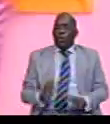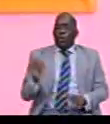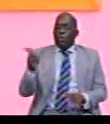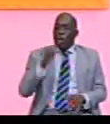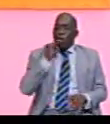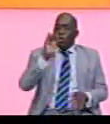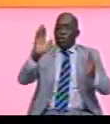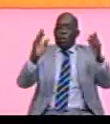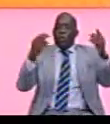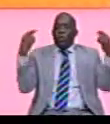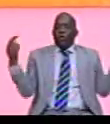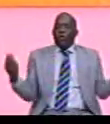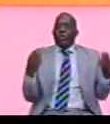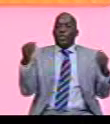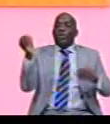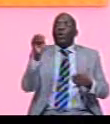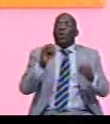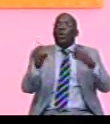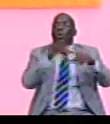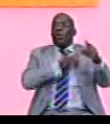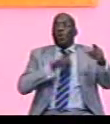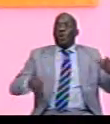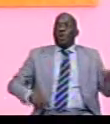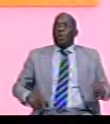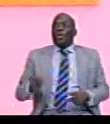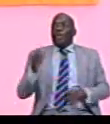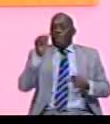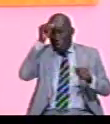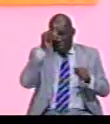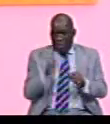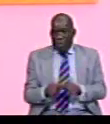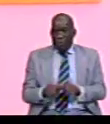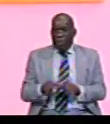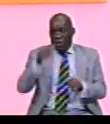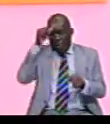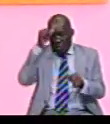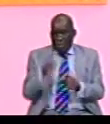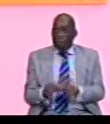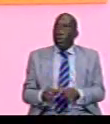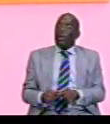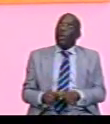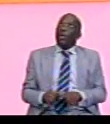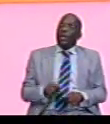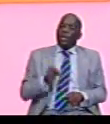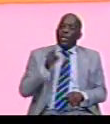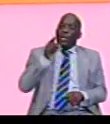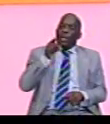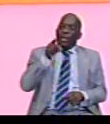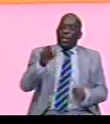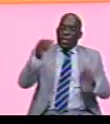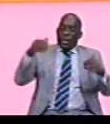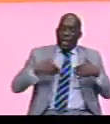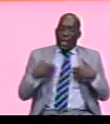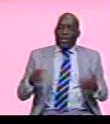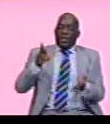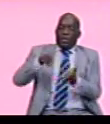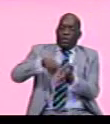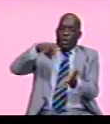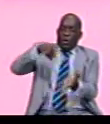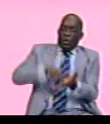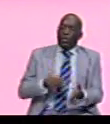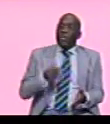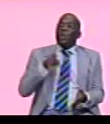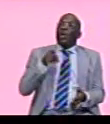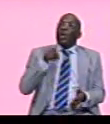Lord, remember. Remember. He had record. You will have record. He knew that he had record